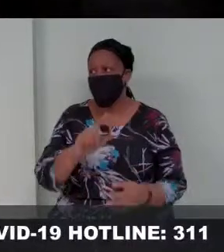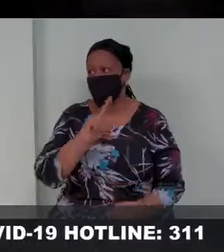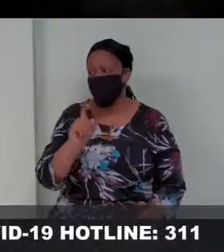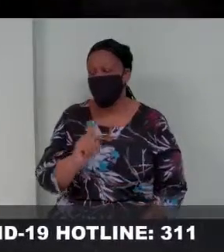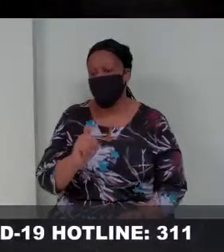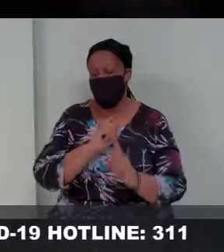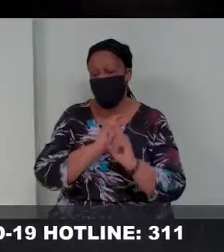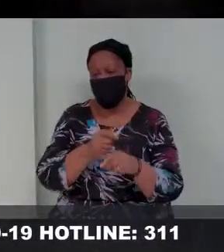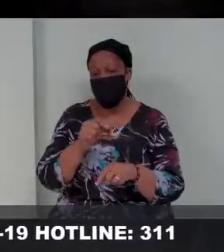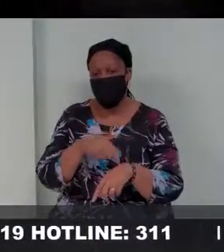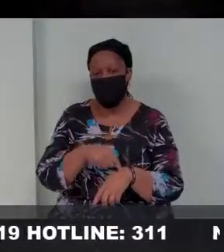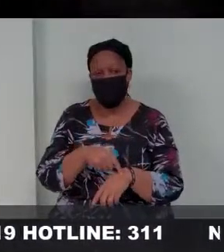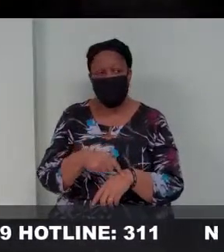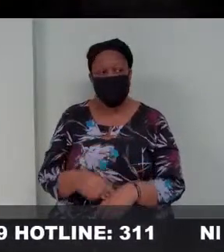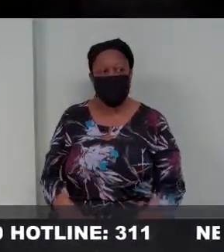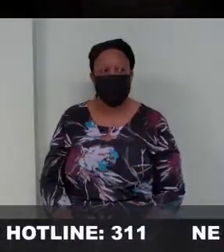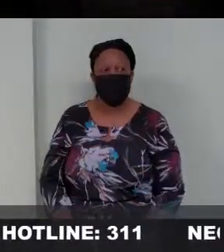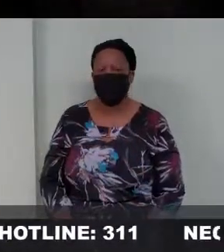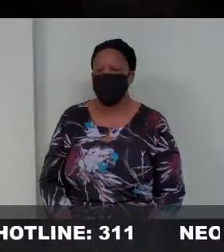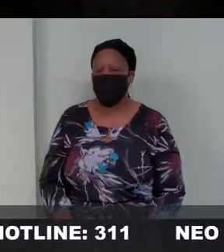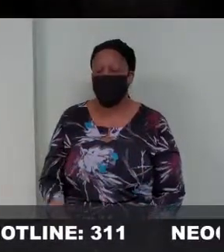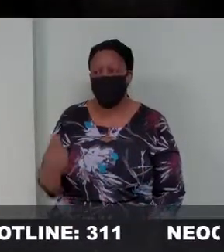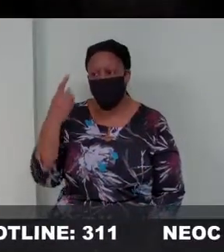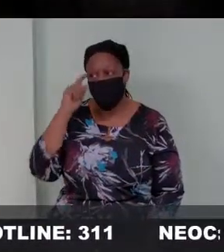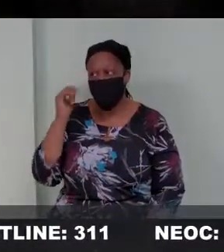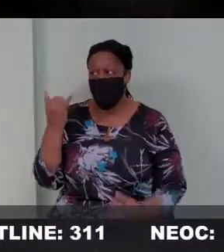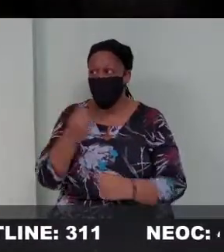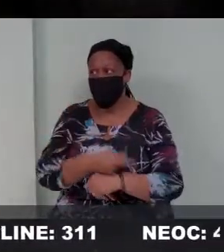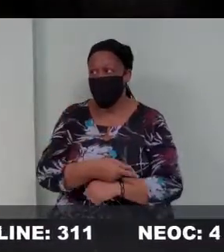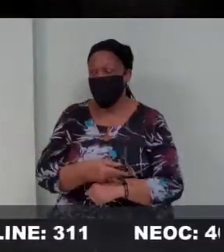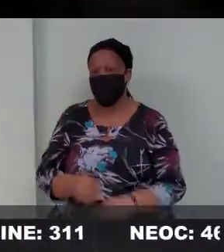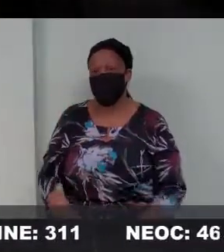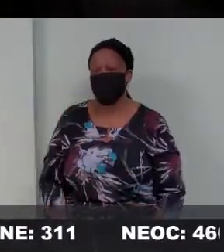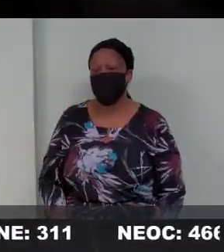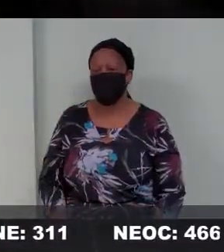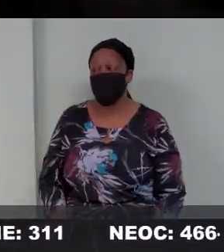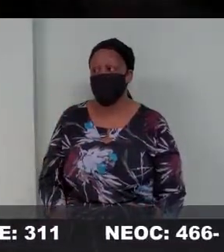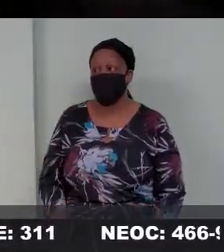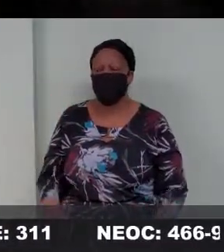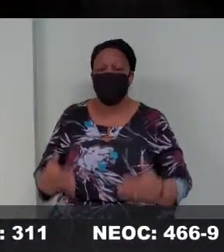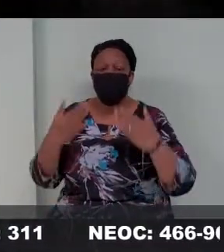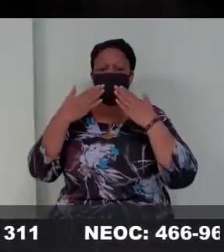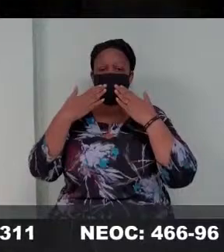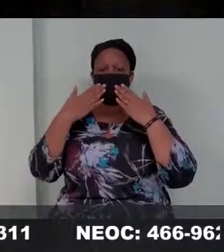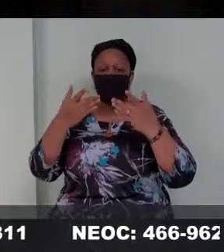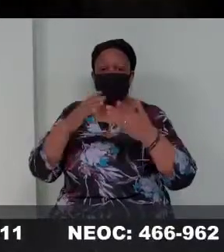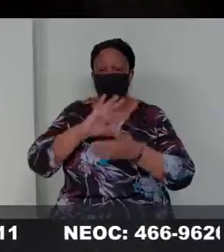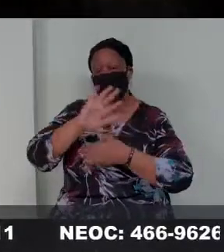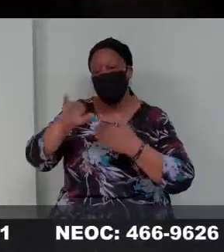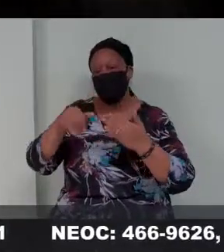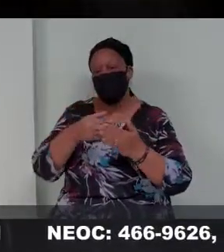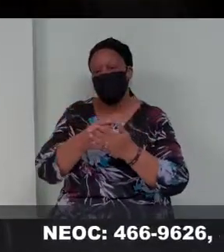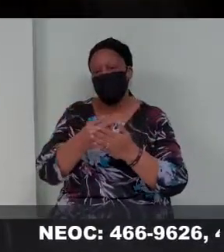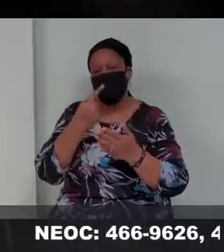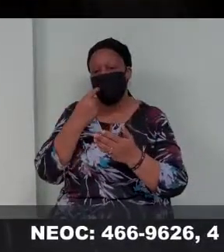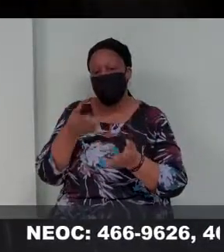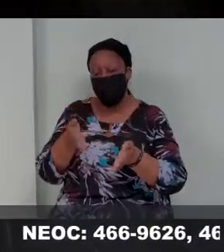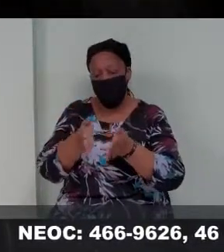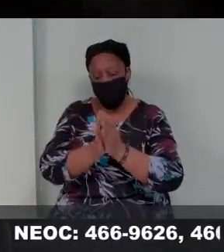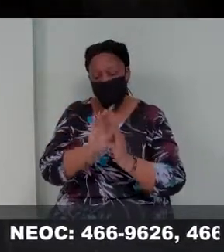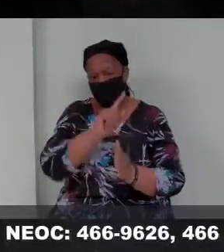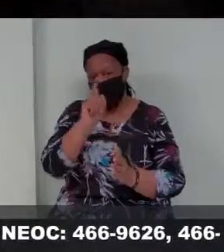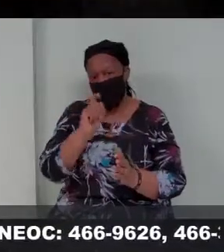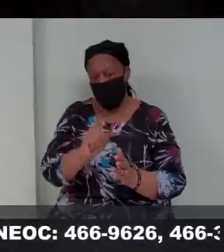question and answer segment for today. I want to thank all of those who posed their questions, and I do hope